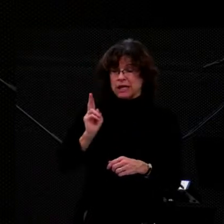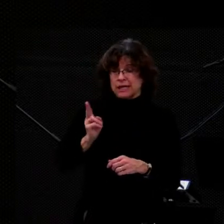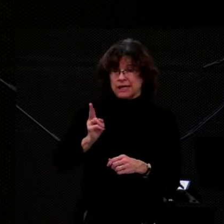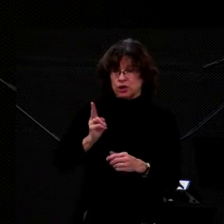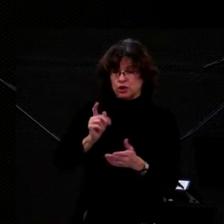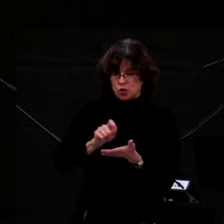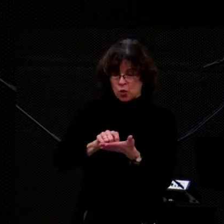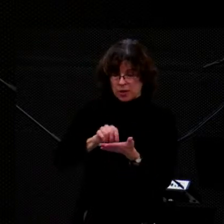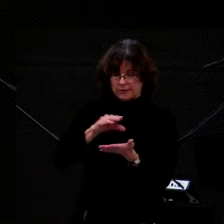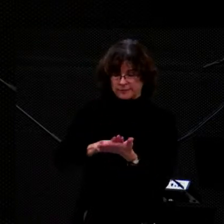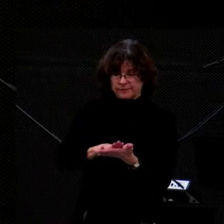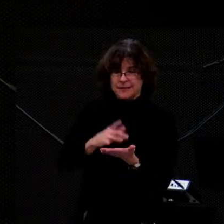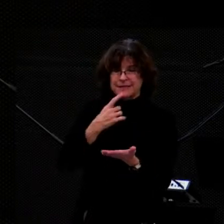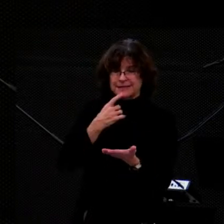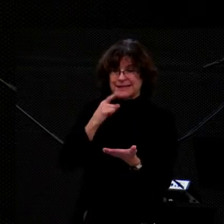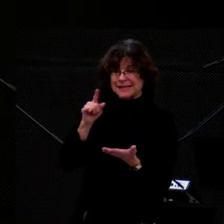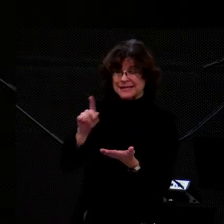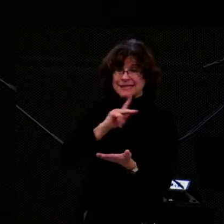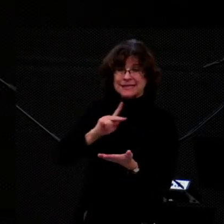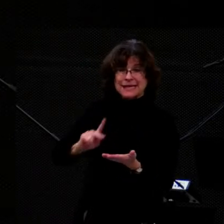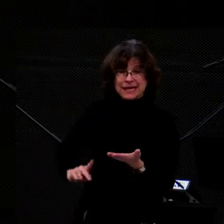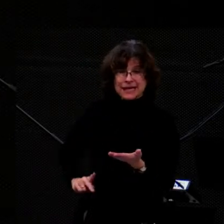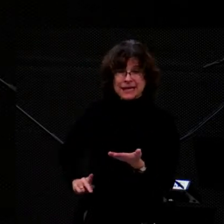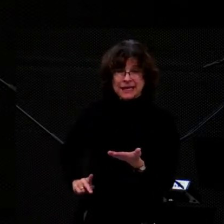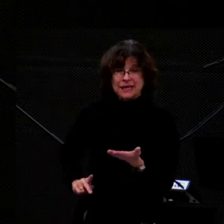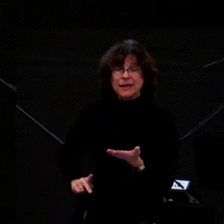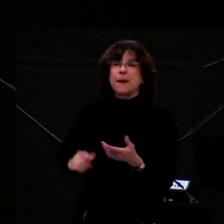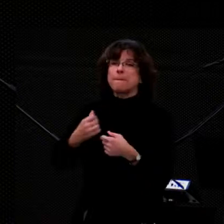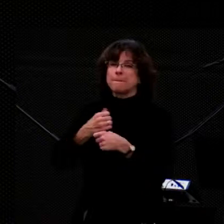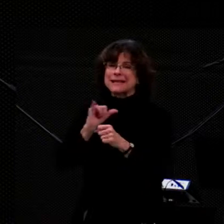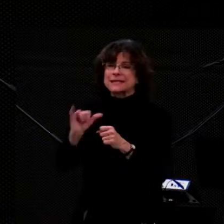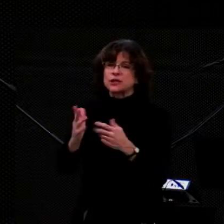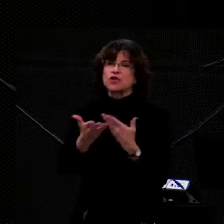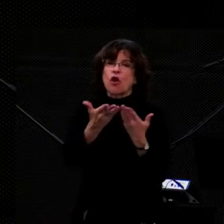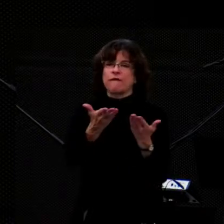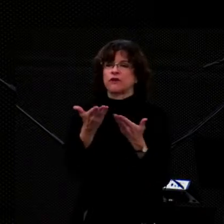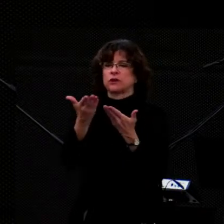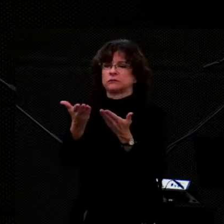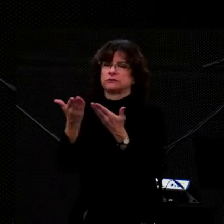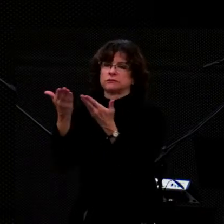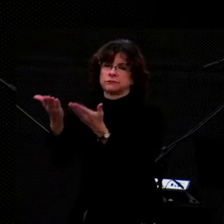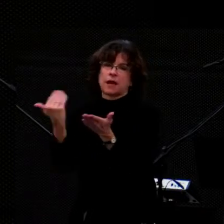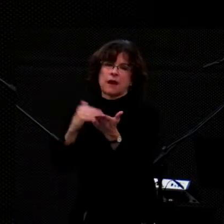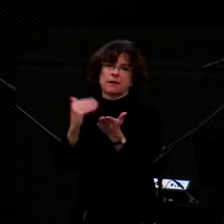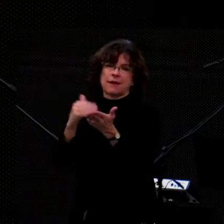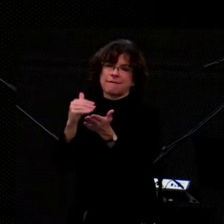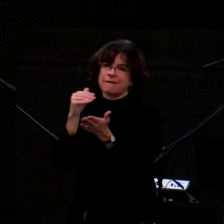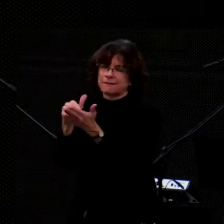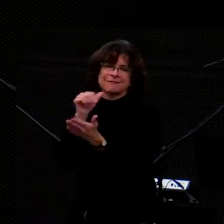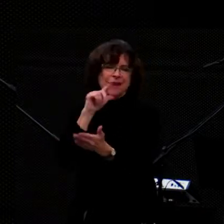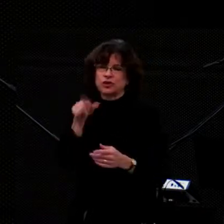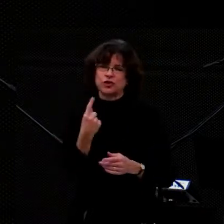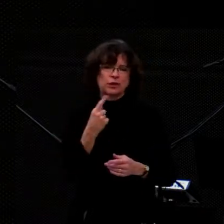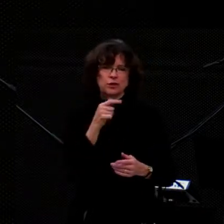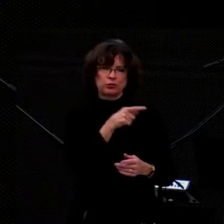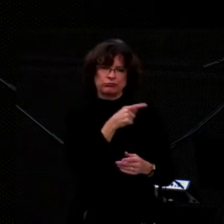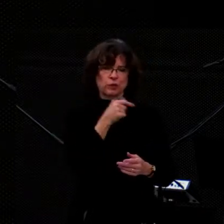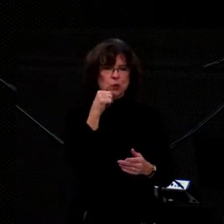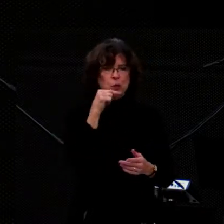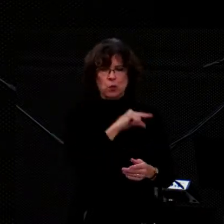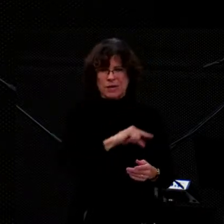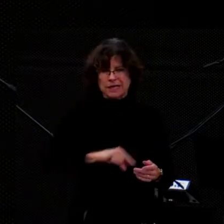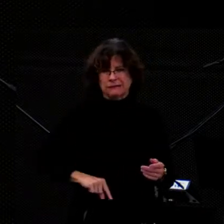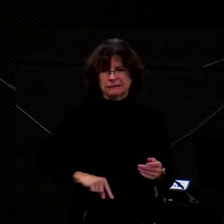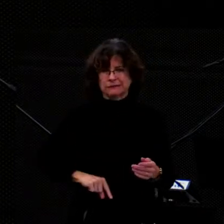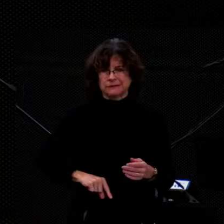King Xerxes, or King Ahasuerus, makes this offer multiple times to many people within his reign. You want to know why it probably wasn't a